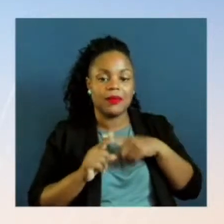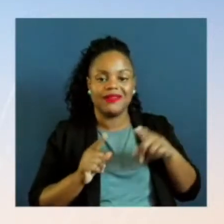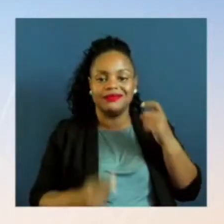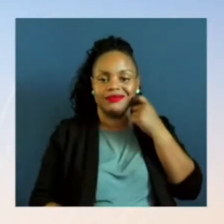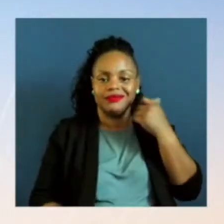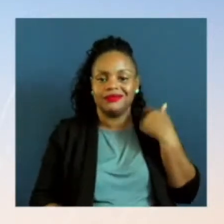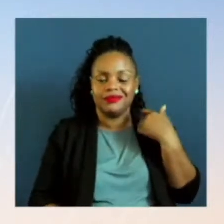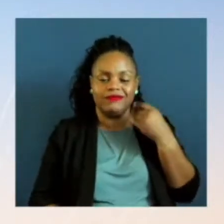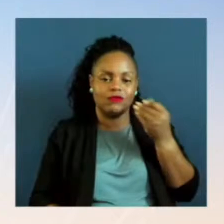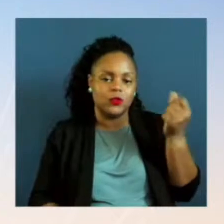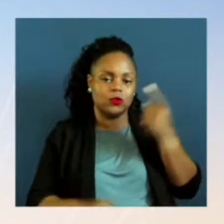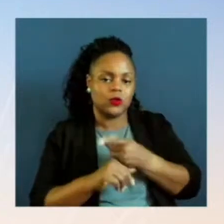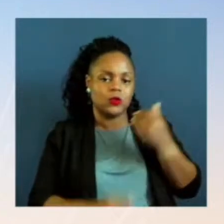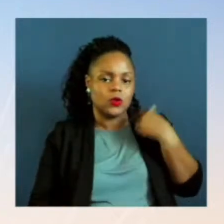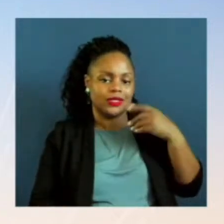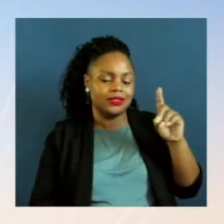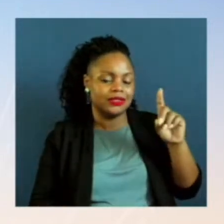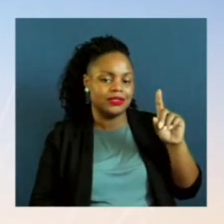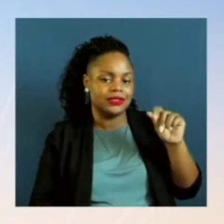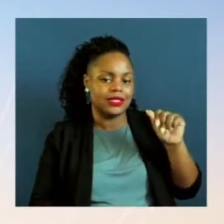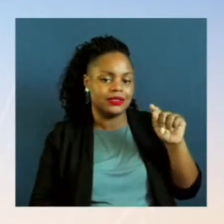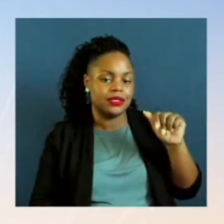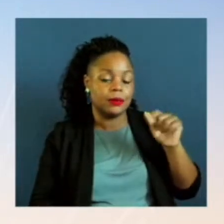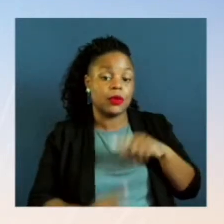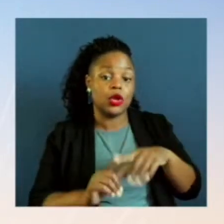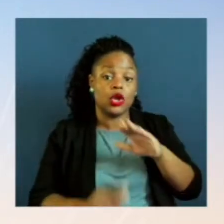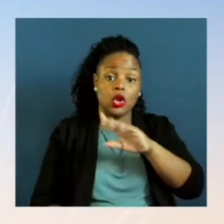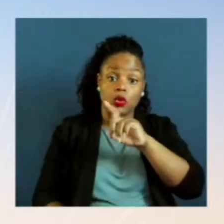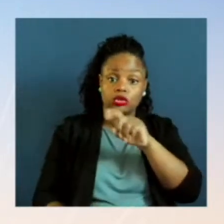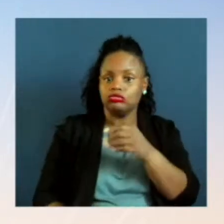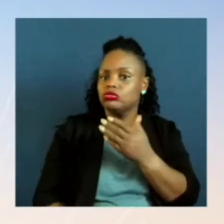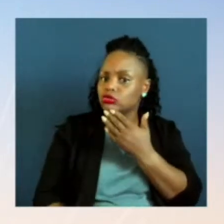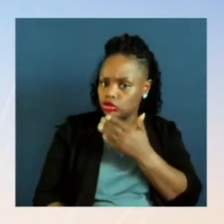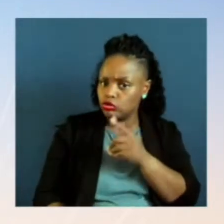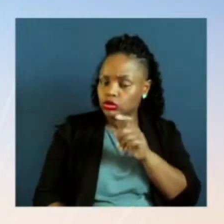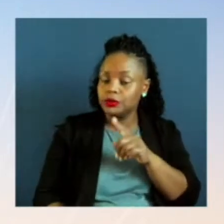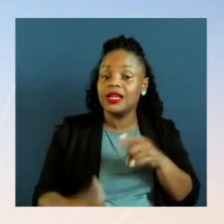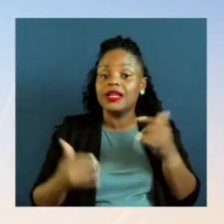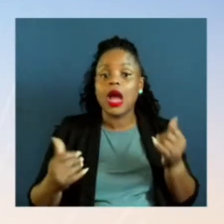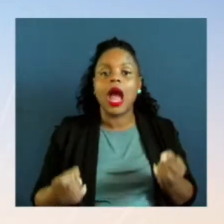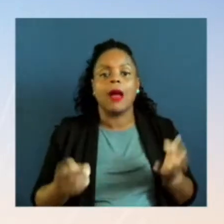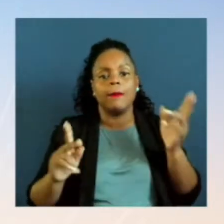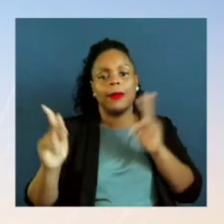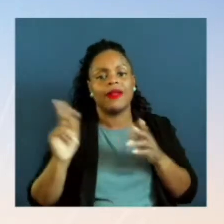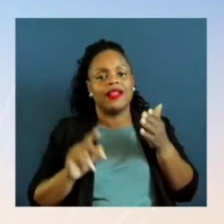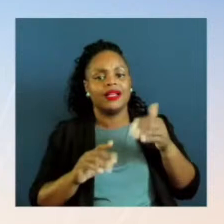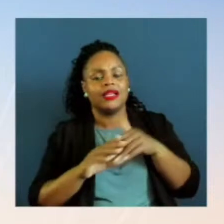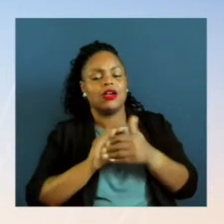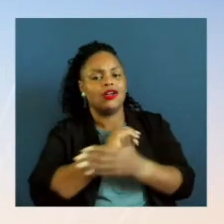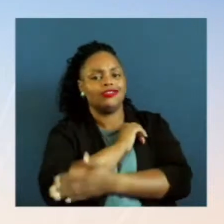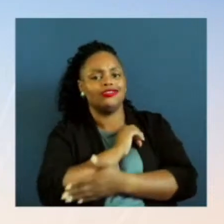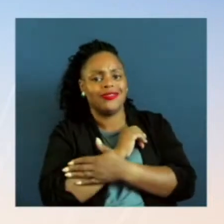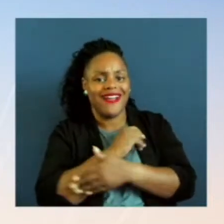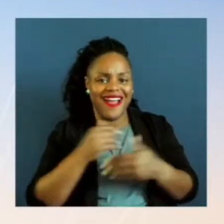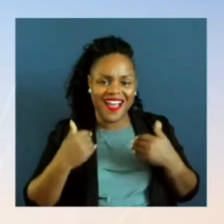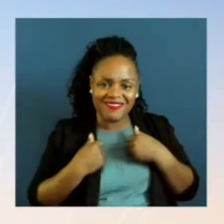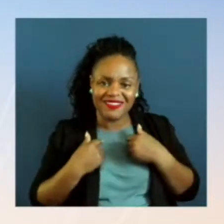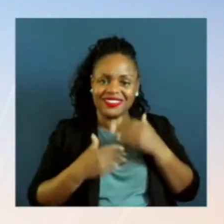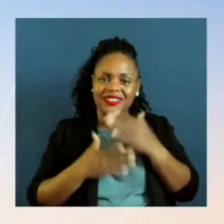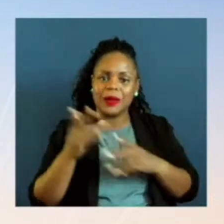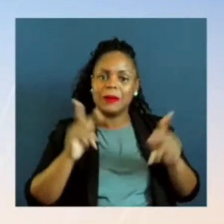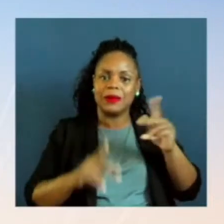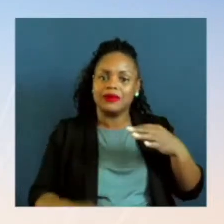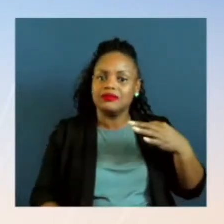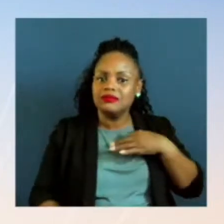very good one, Jackie, in terms of how many people are in the country now, there are people who were eligible. We may not even know they're eligible yet, right? It is very